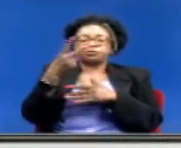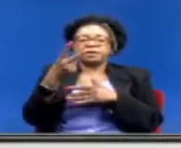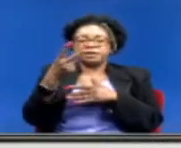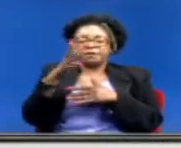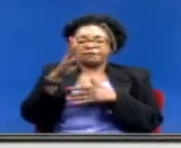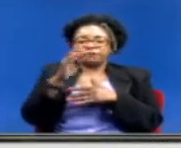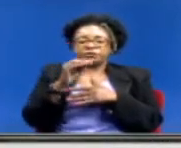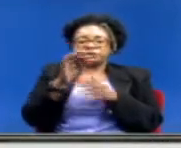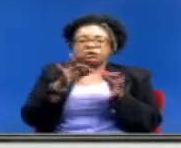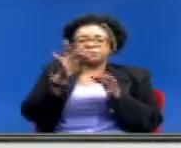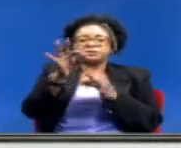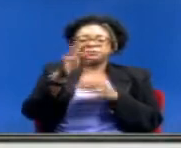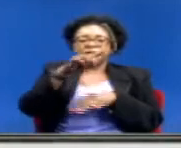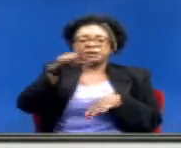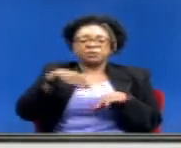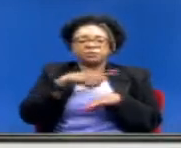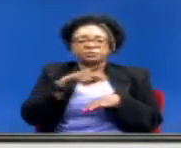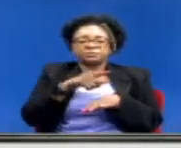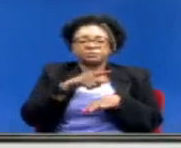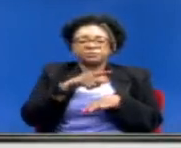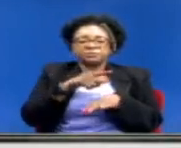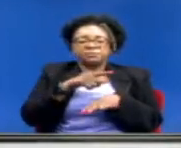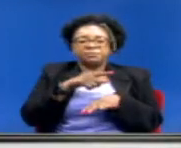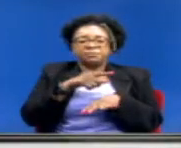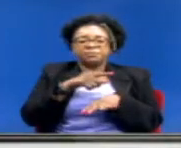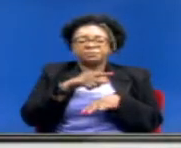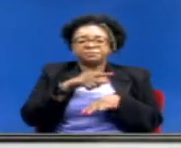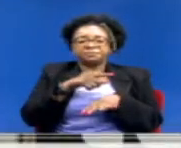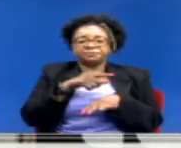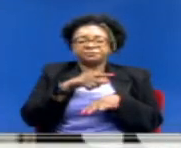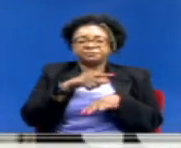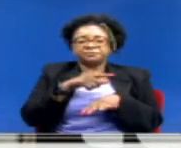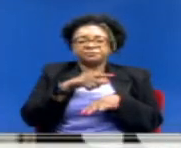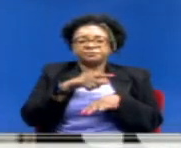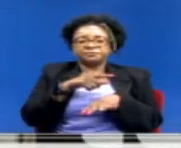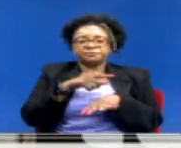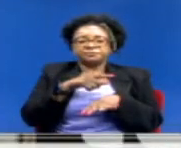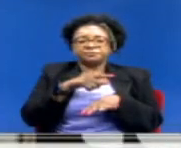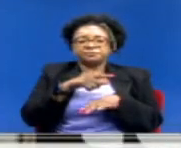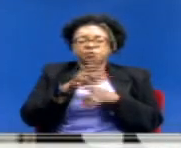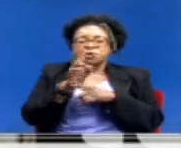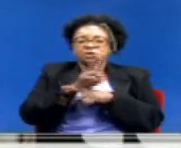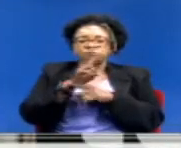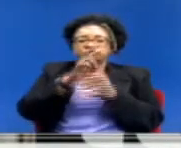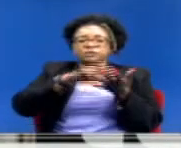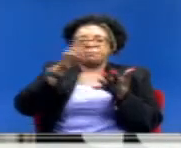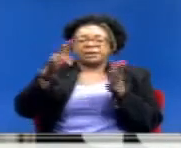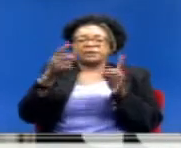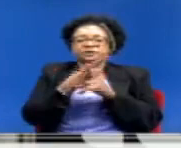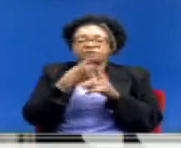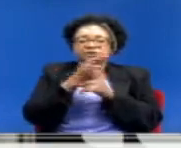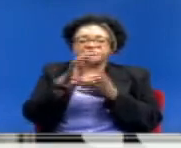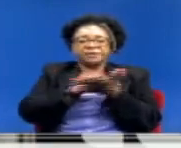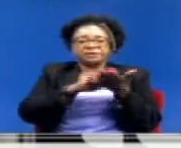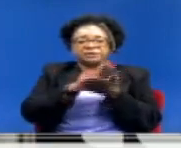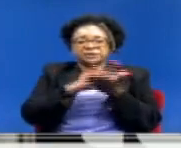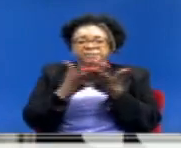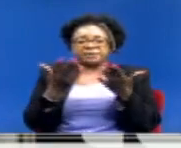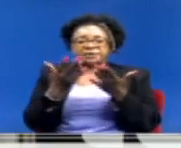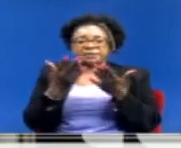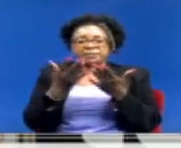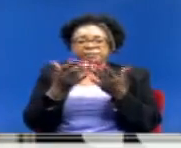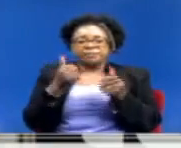kilometers per hour. It's always special to jump in different places, no? Like, especially something that we can